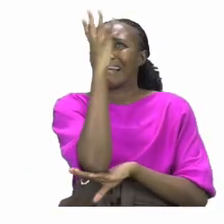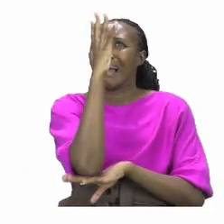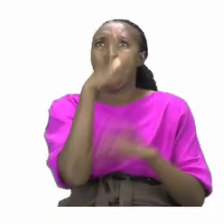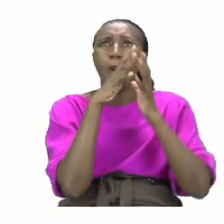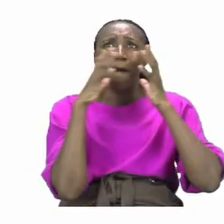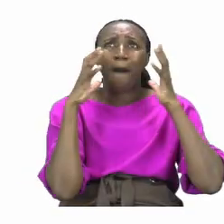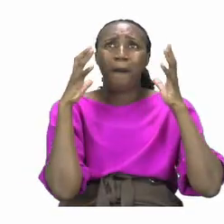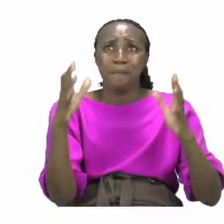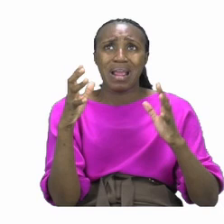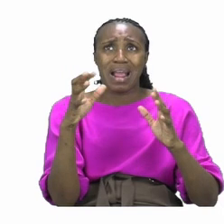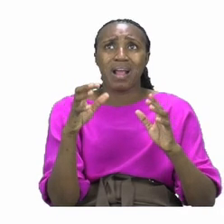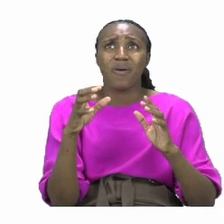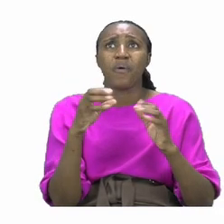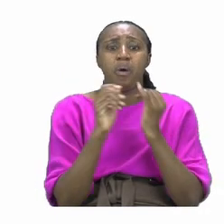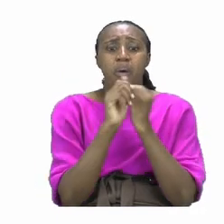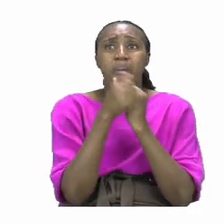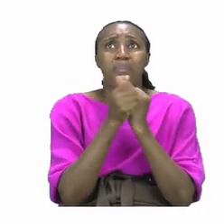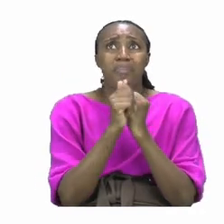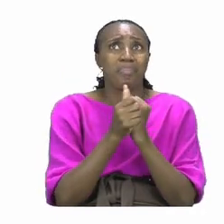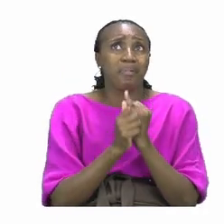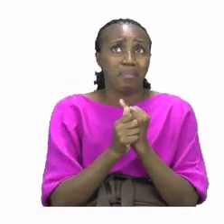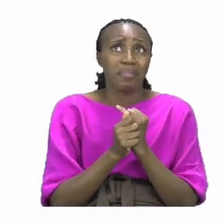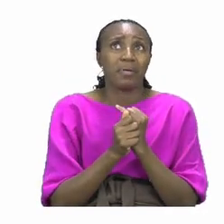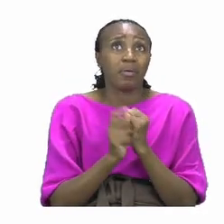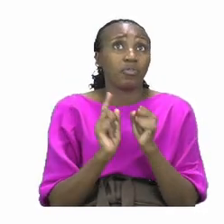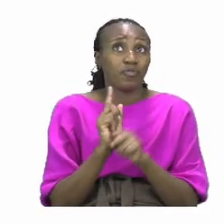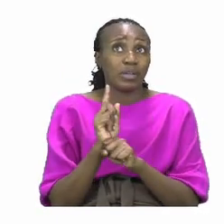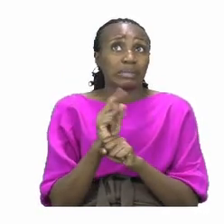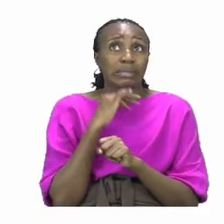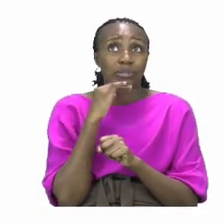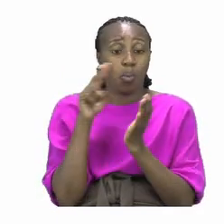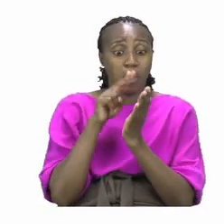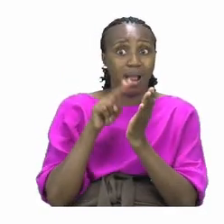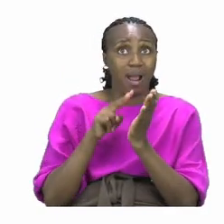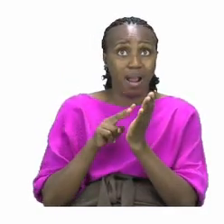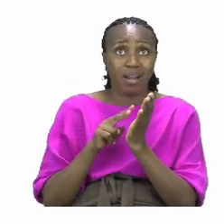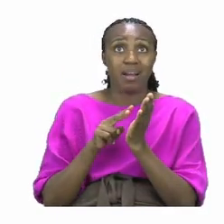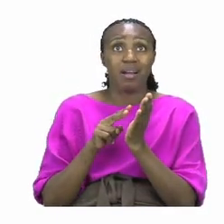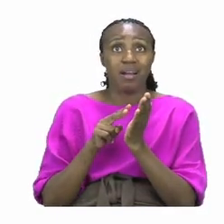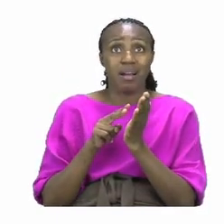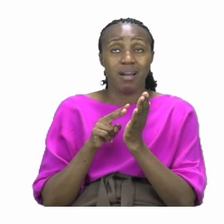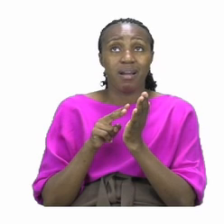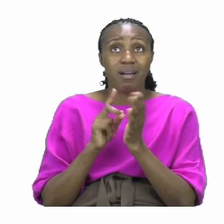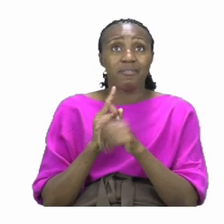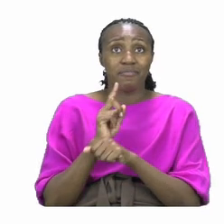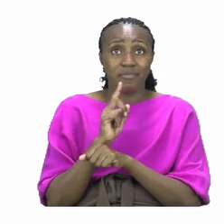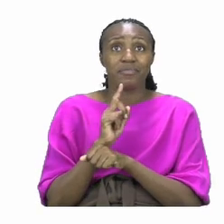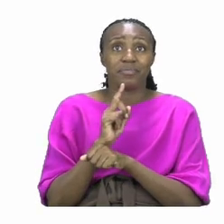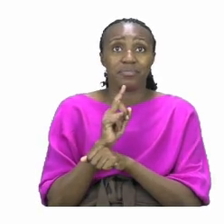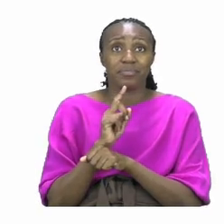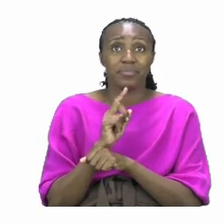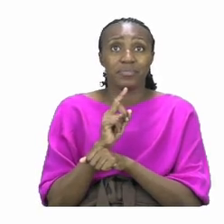to do that, we actually need to read the story of Jack and the Beanstalk. And